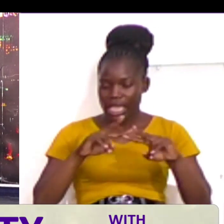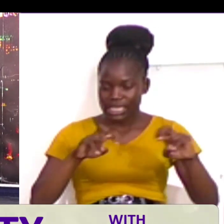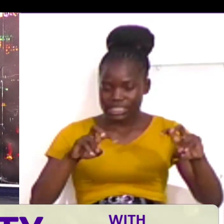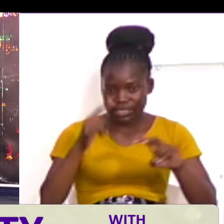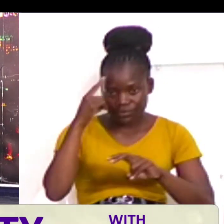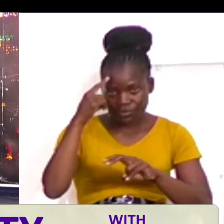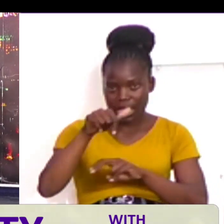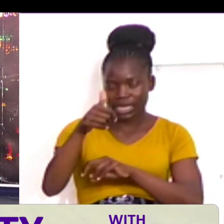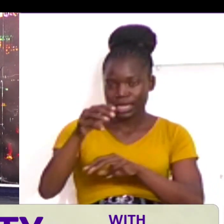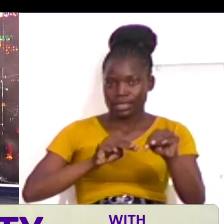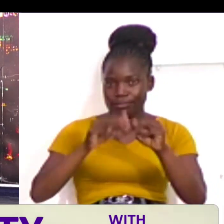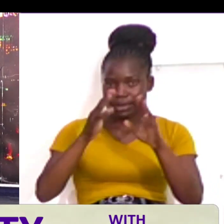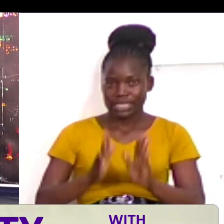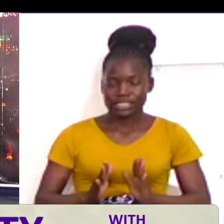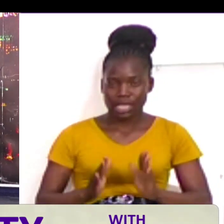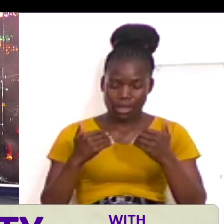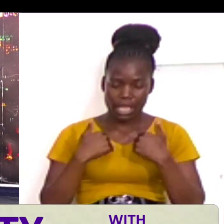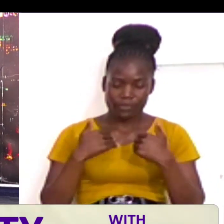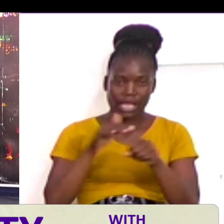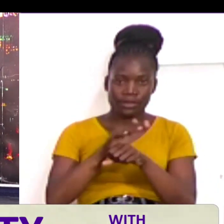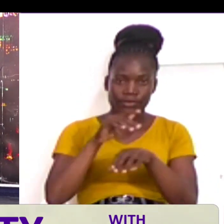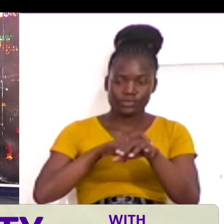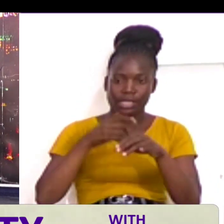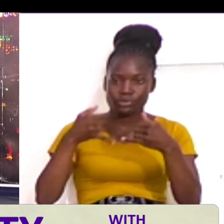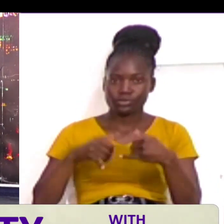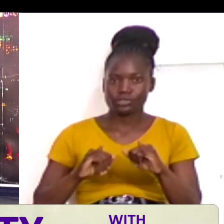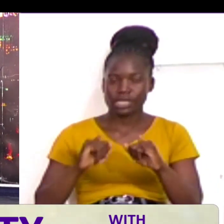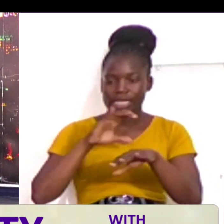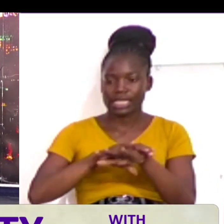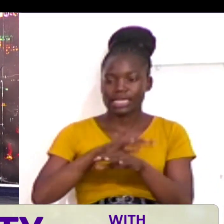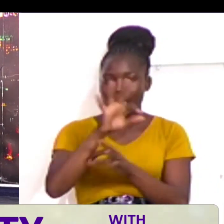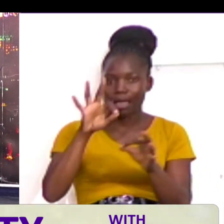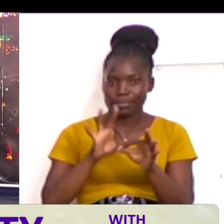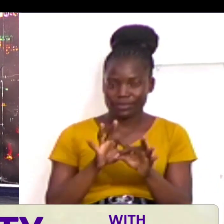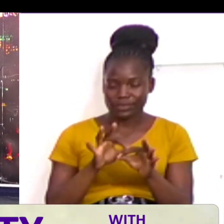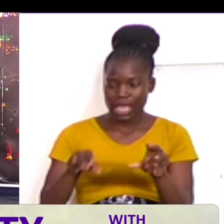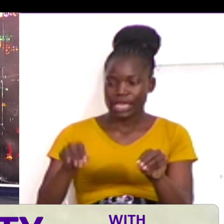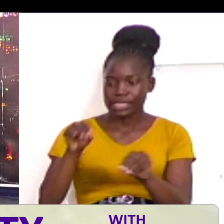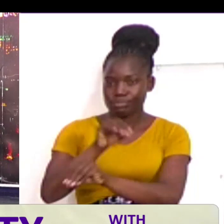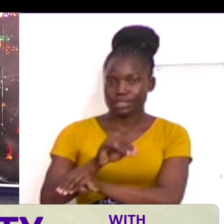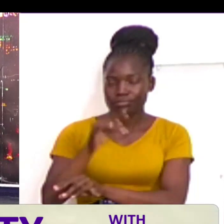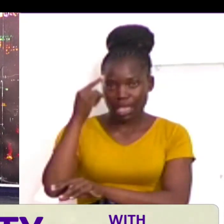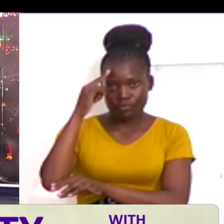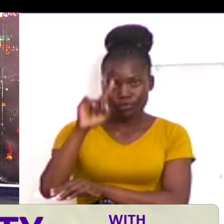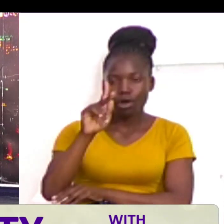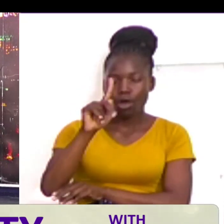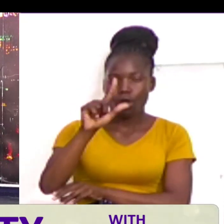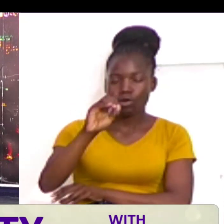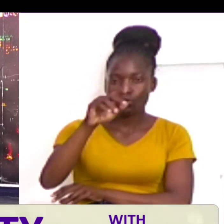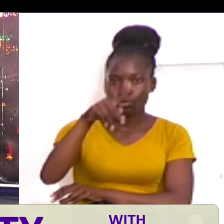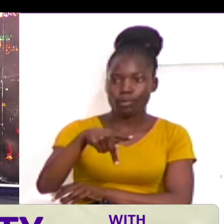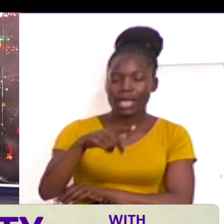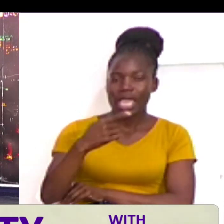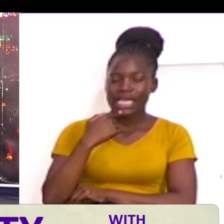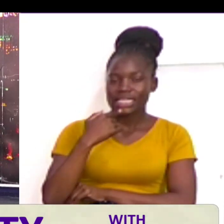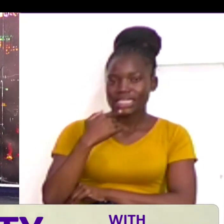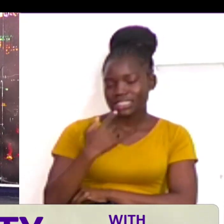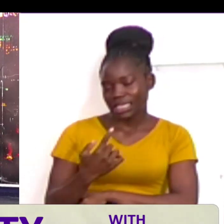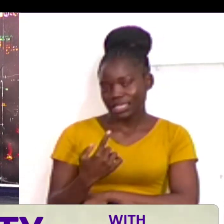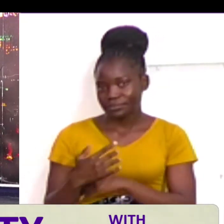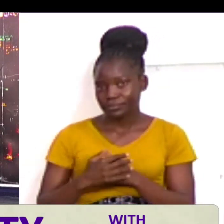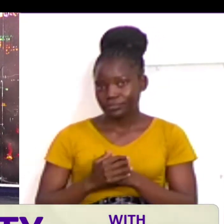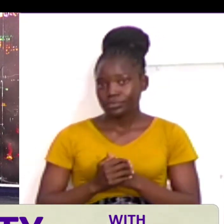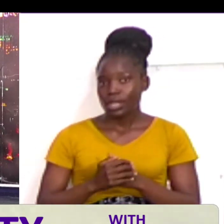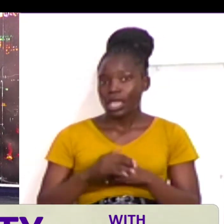for another manager. There's quite a lot of time to try and get a perfect replacement for Jurgen Kloop. But then again, just like I started off by